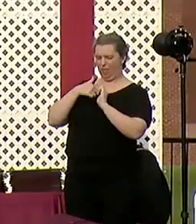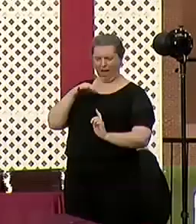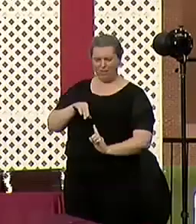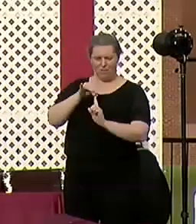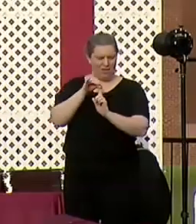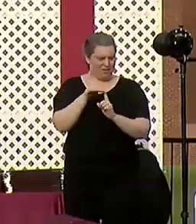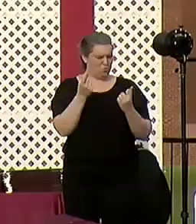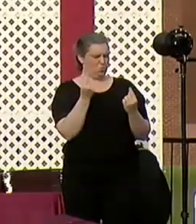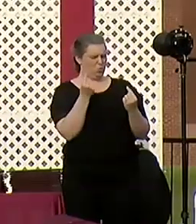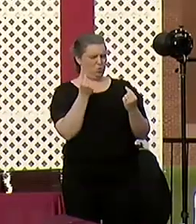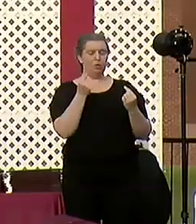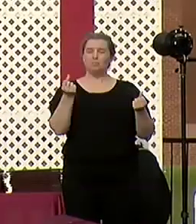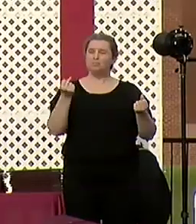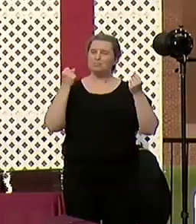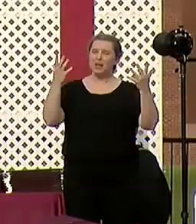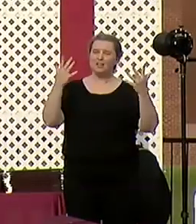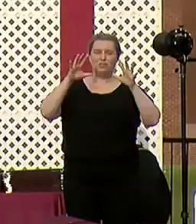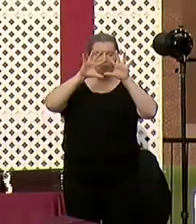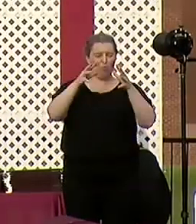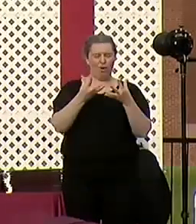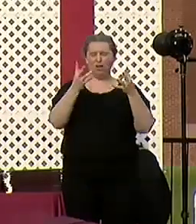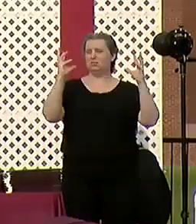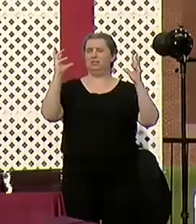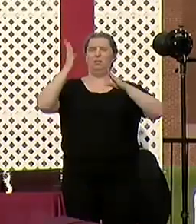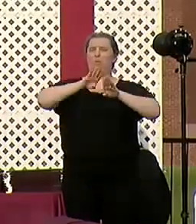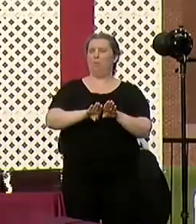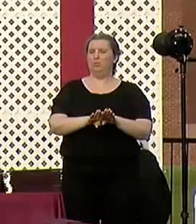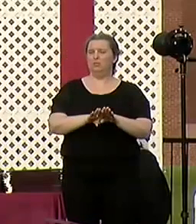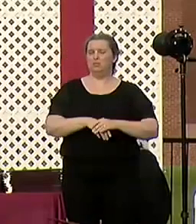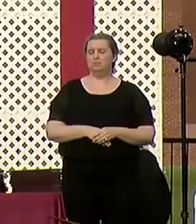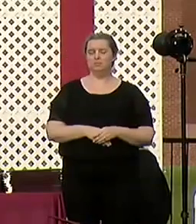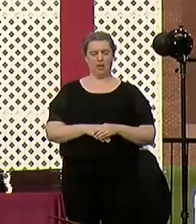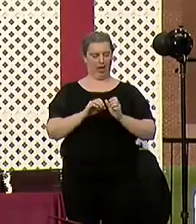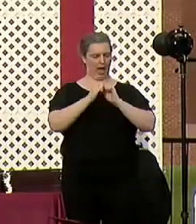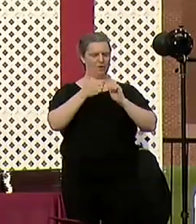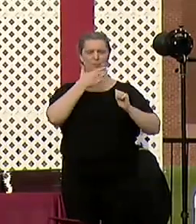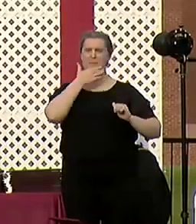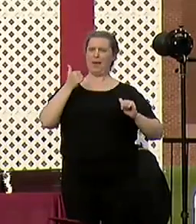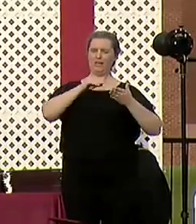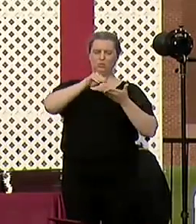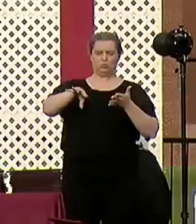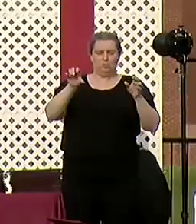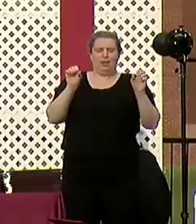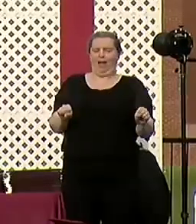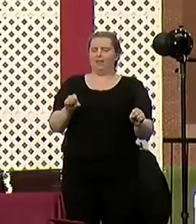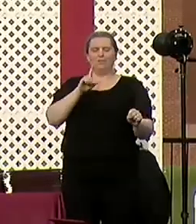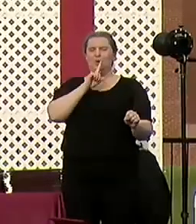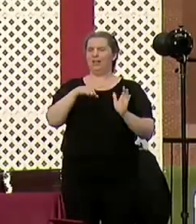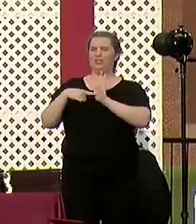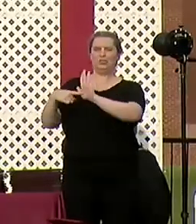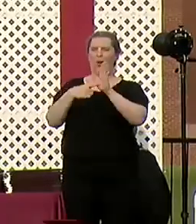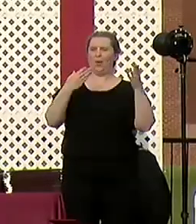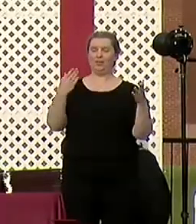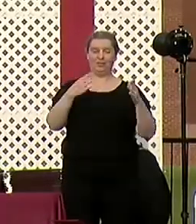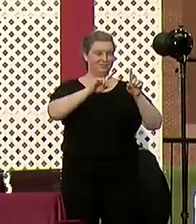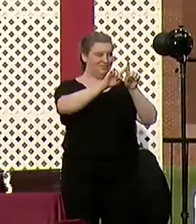while much of the world was shut down. The will to be the best student and person you can be radiates through our class. It looks different